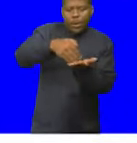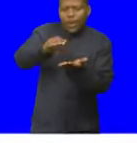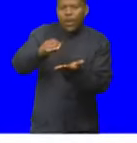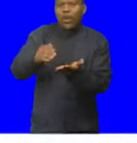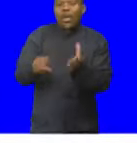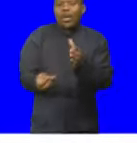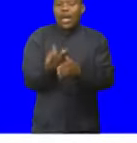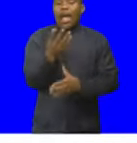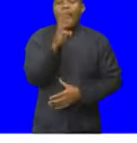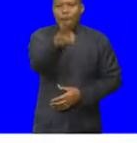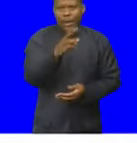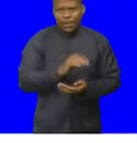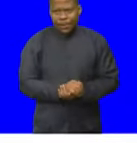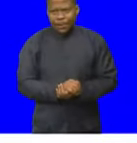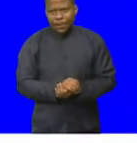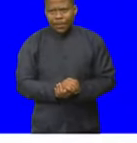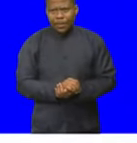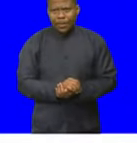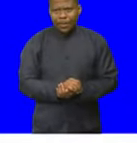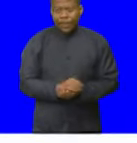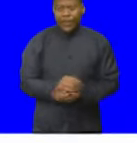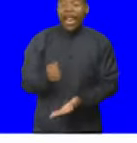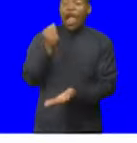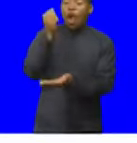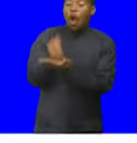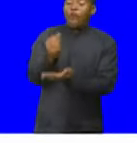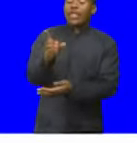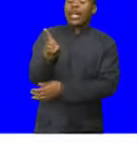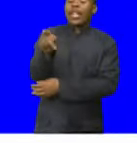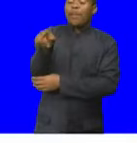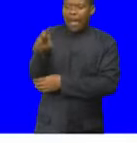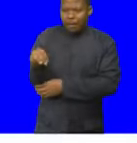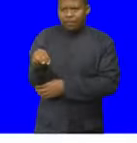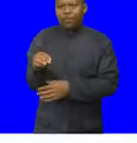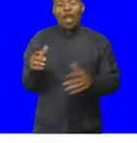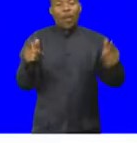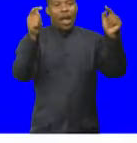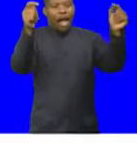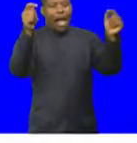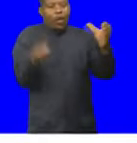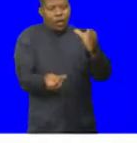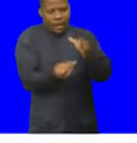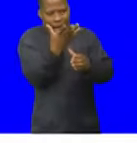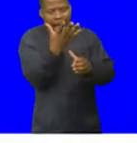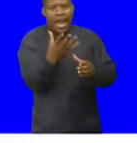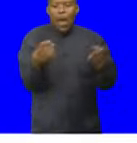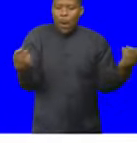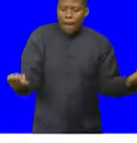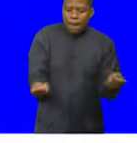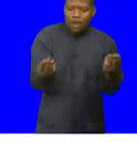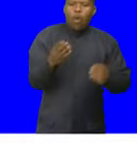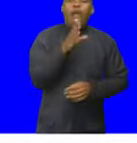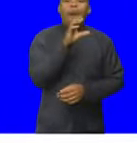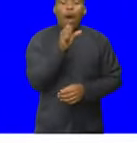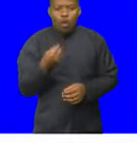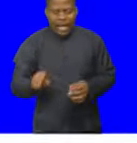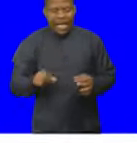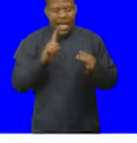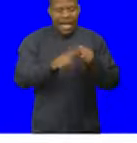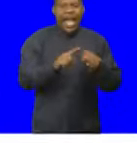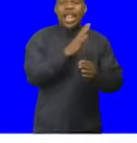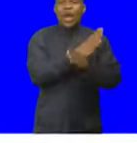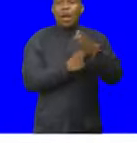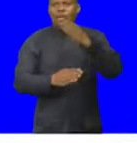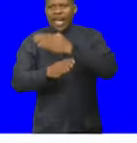Sisukumise umkhankaso wokuthi selesiholela bogogo nalabakhubatekile njalo ngenyanga. Siwuqalekele umkhankaso